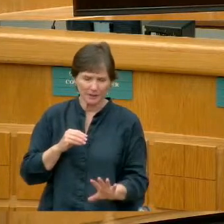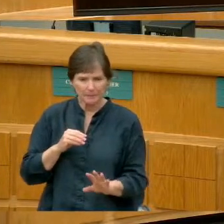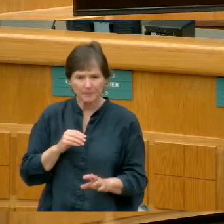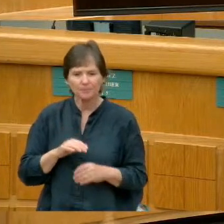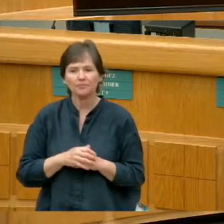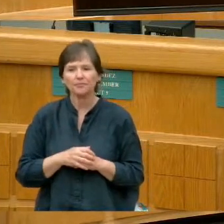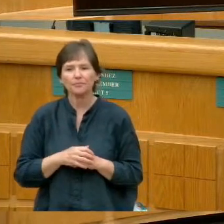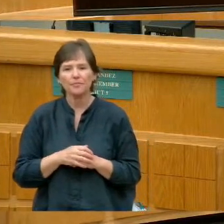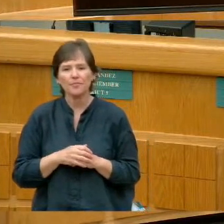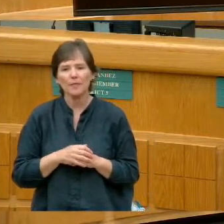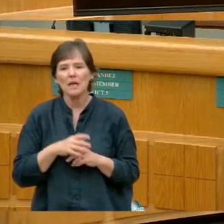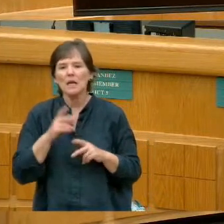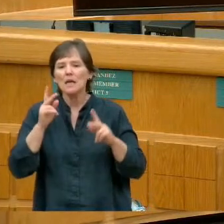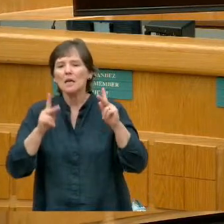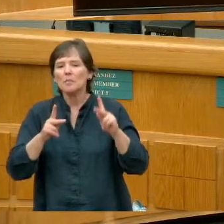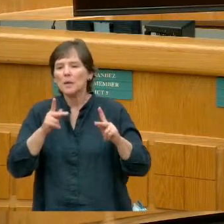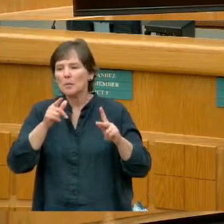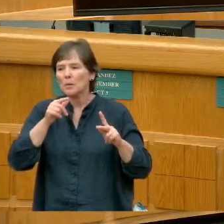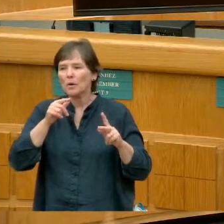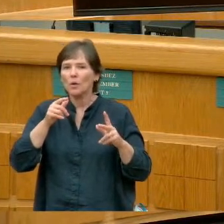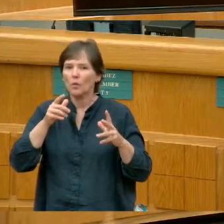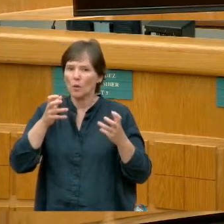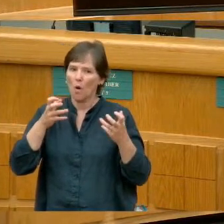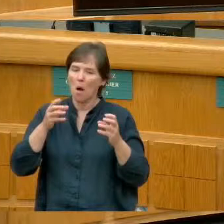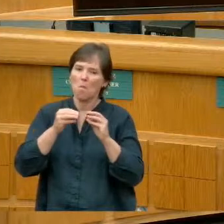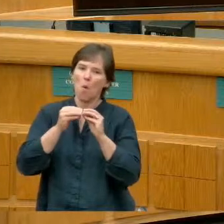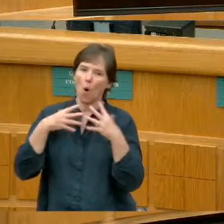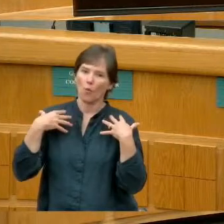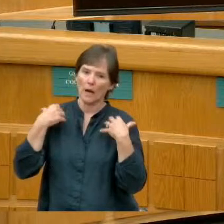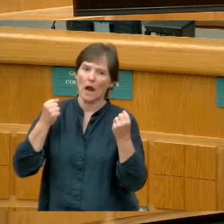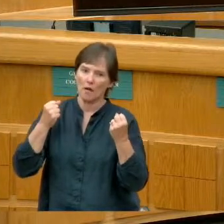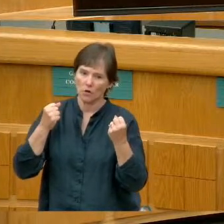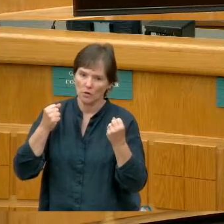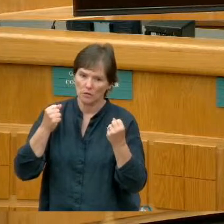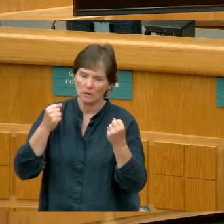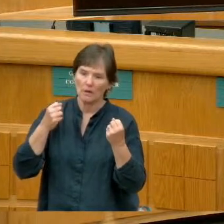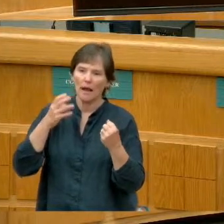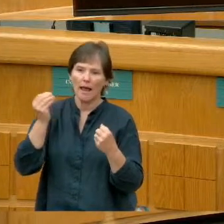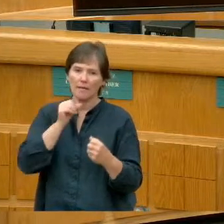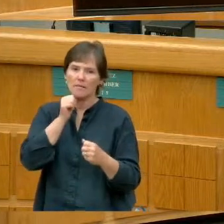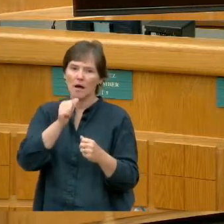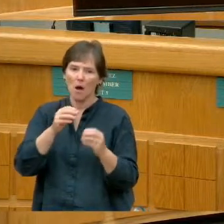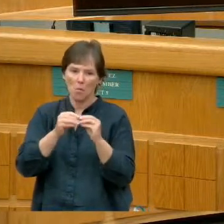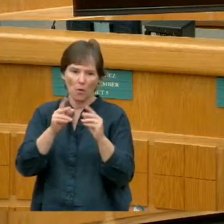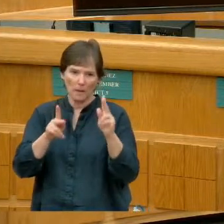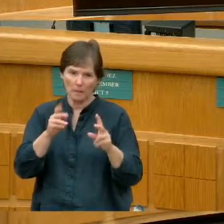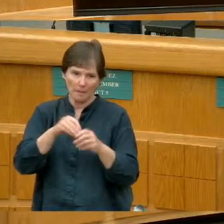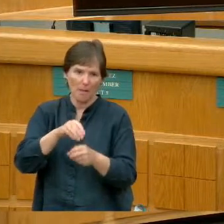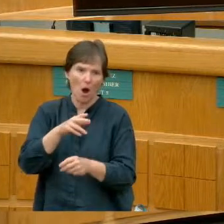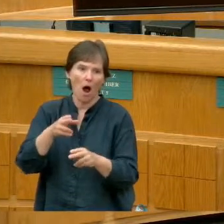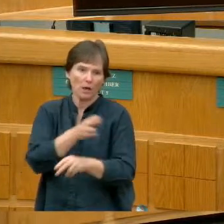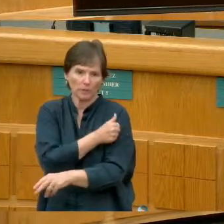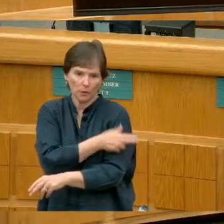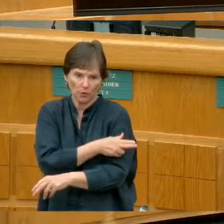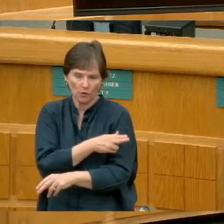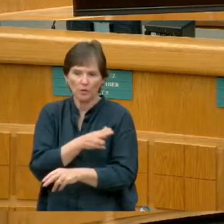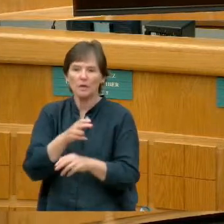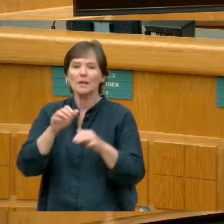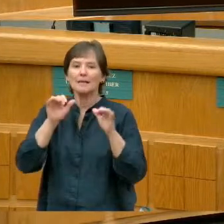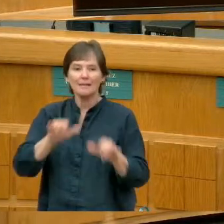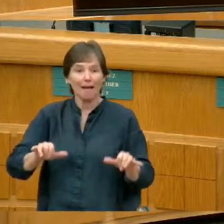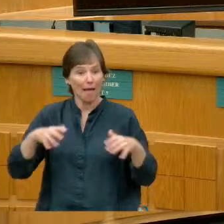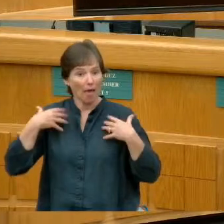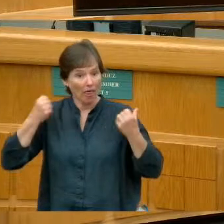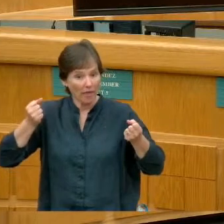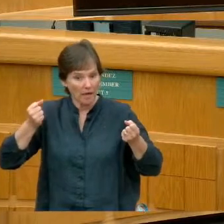and not to continue to add more patients to their already demanding numbers. Stay healthy, stay strong, and as